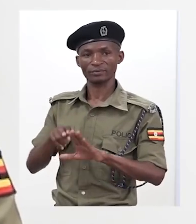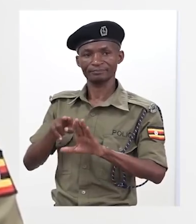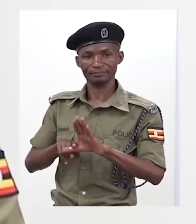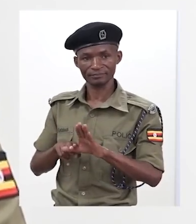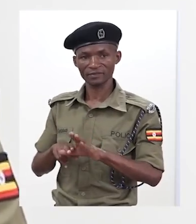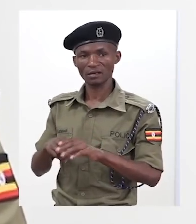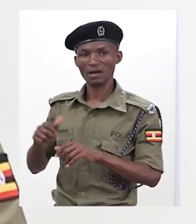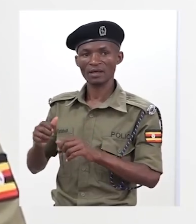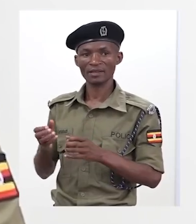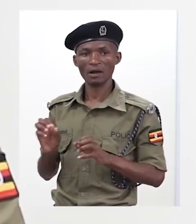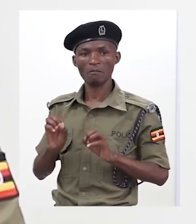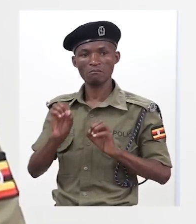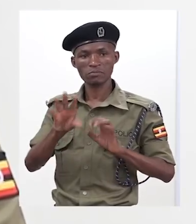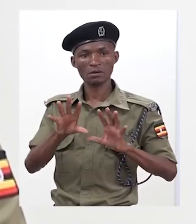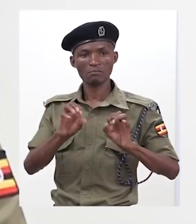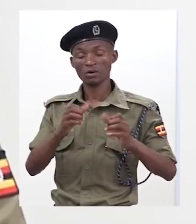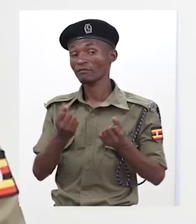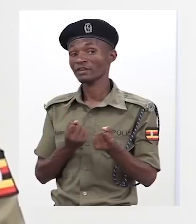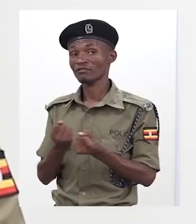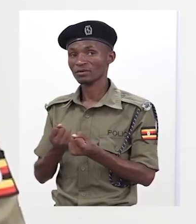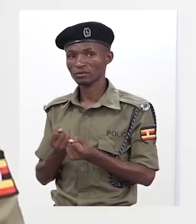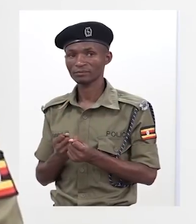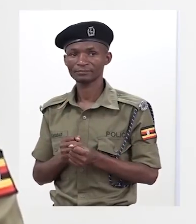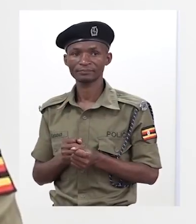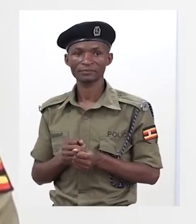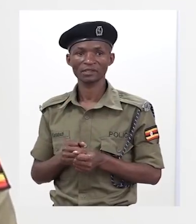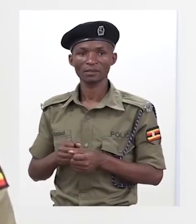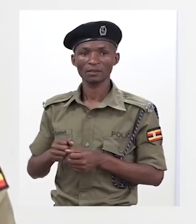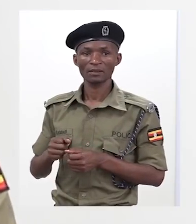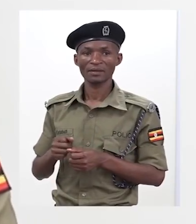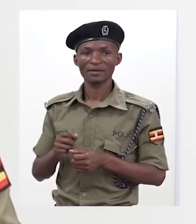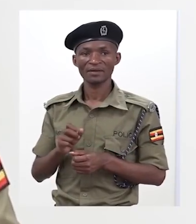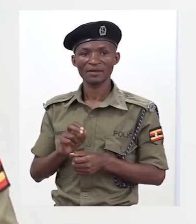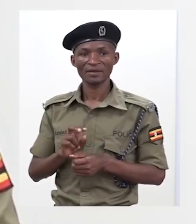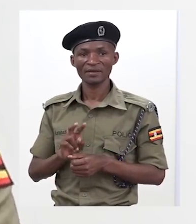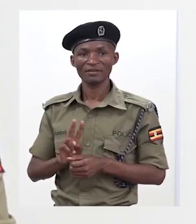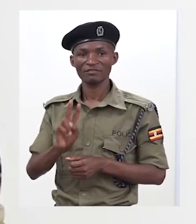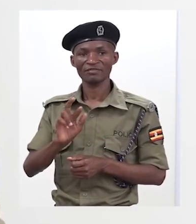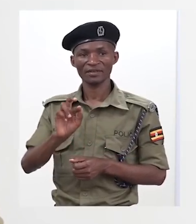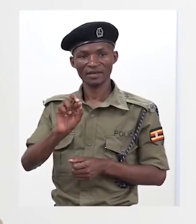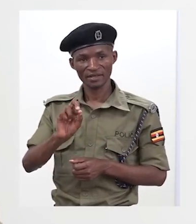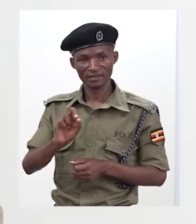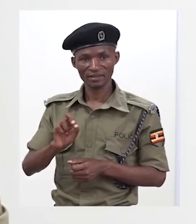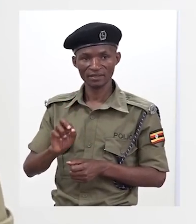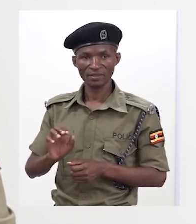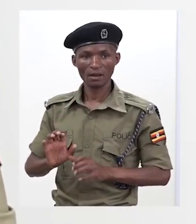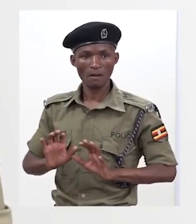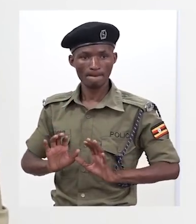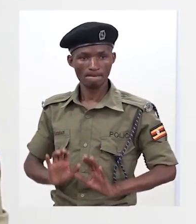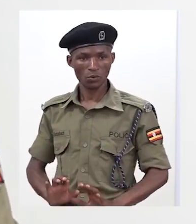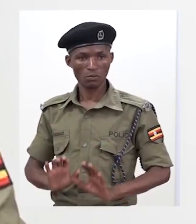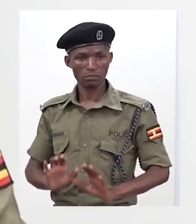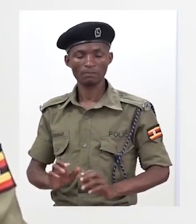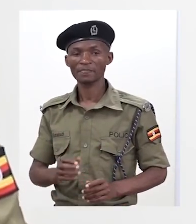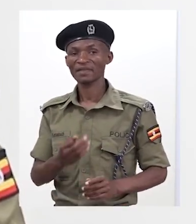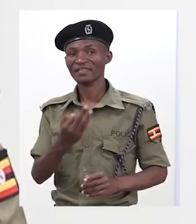headlights, indicators, a Jeep bumper, a V8 bumper, V8 rear boot,